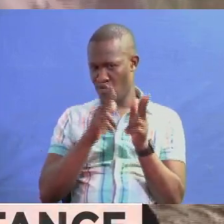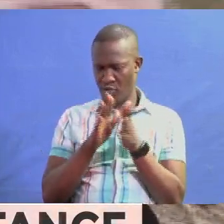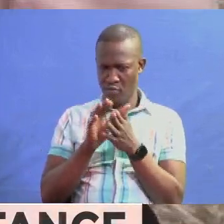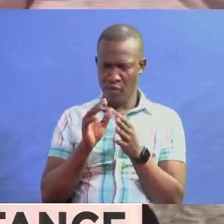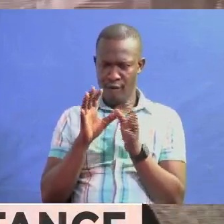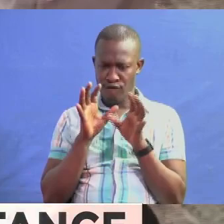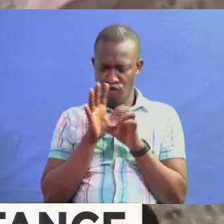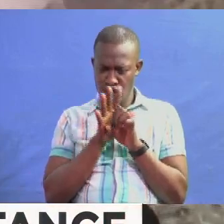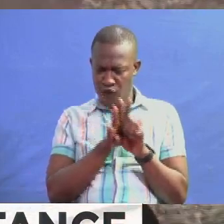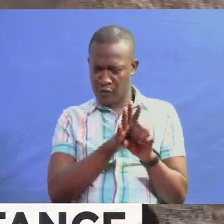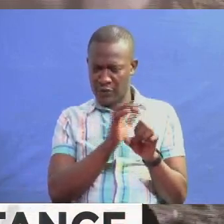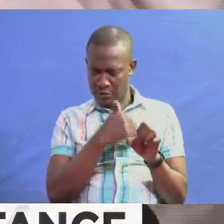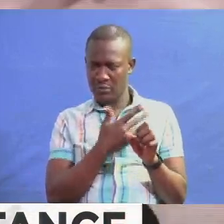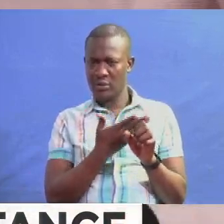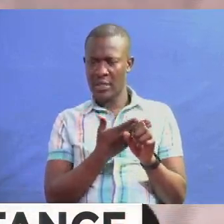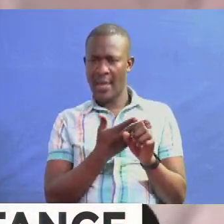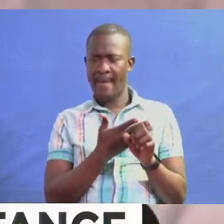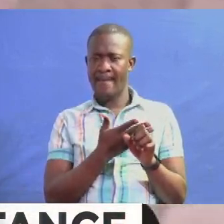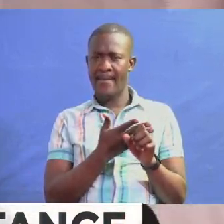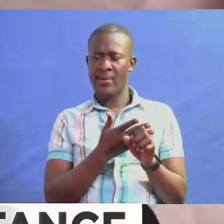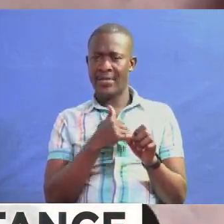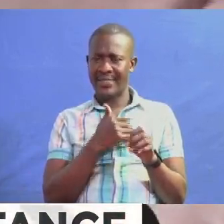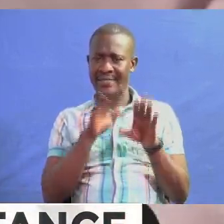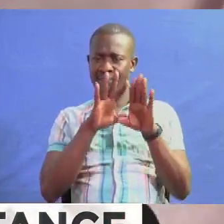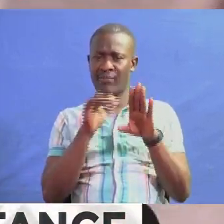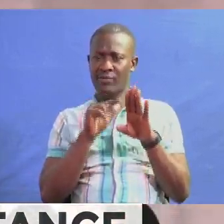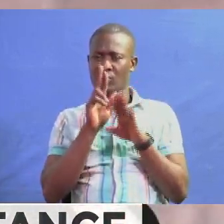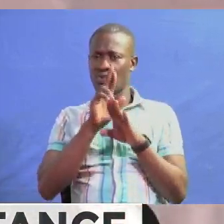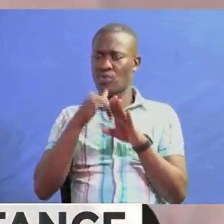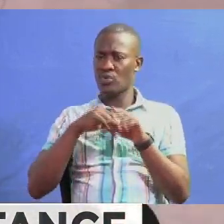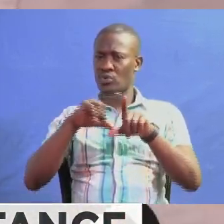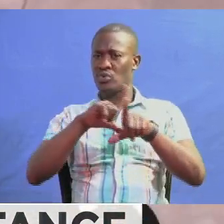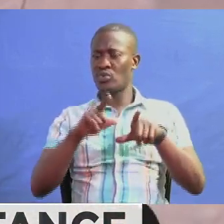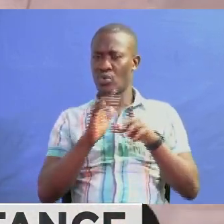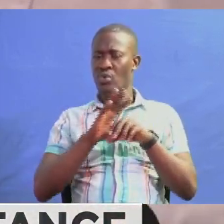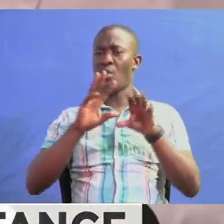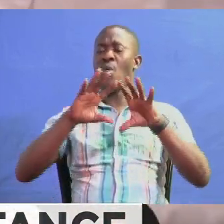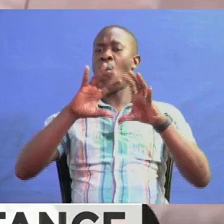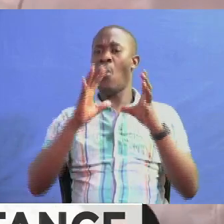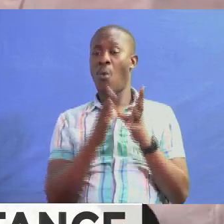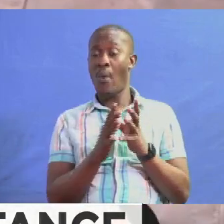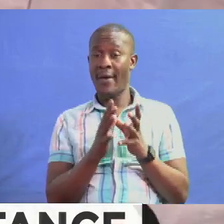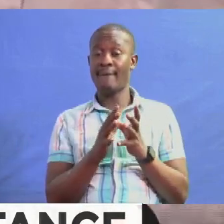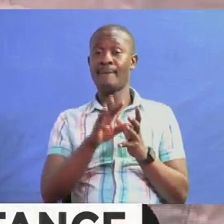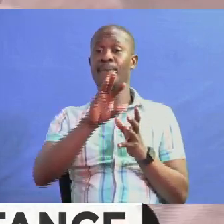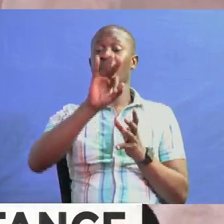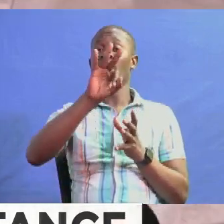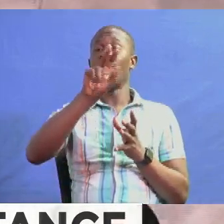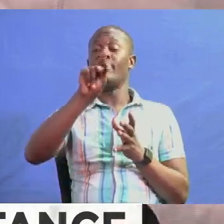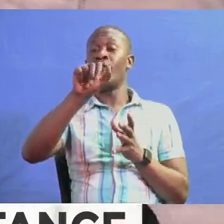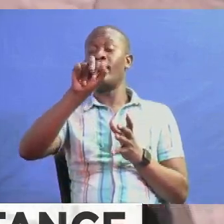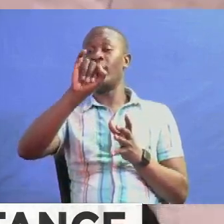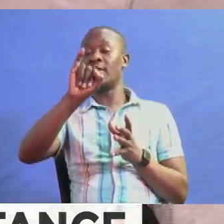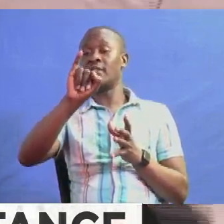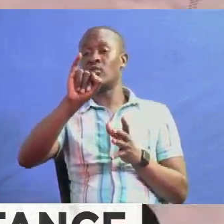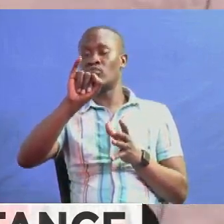To avoid invasive species, Ravage says it's crucial to use local wild fungi. Done correctly, the payoff is something